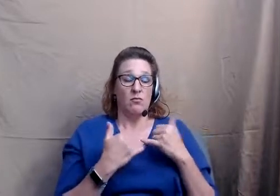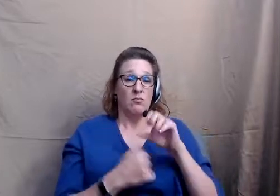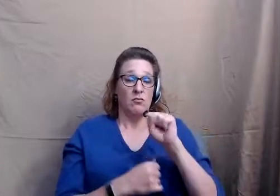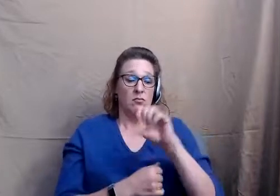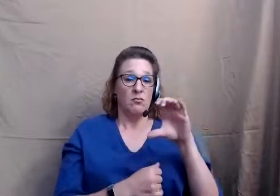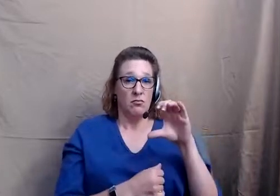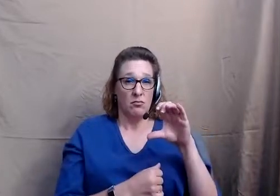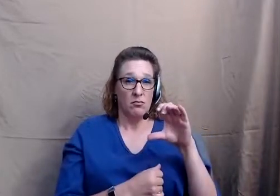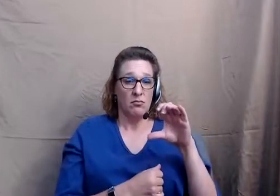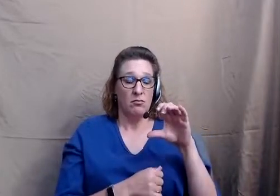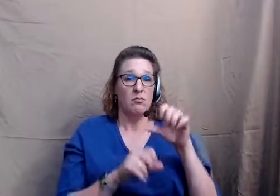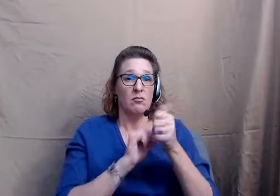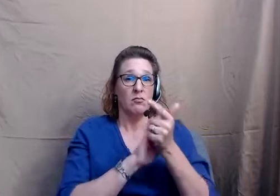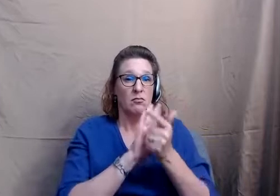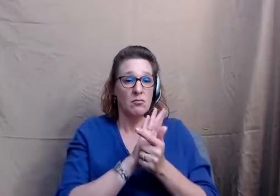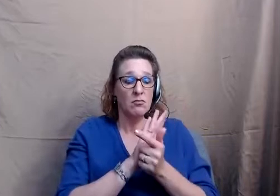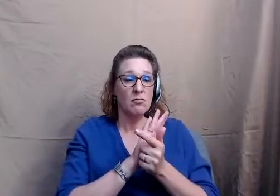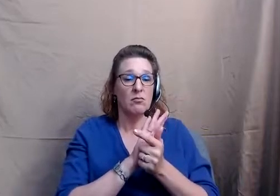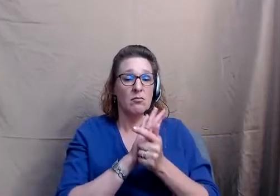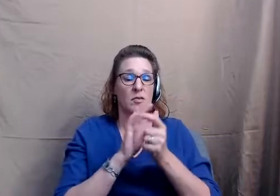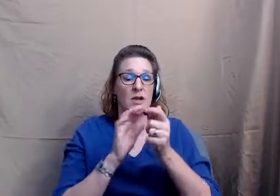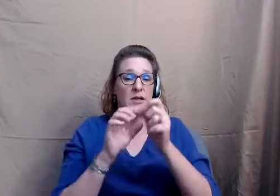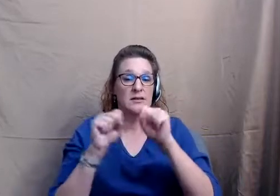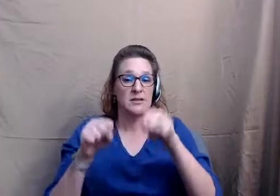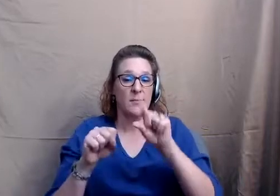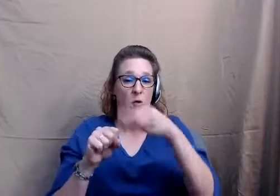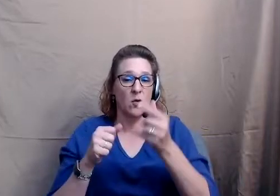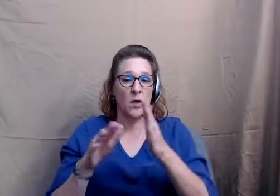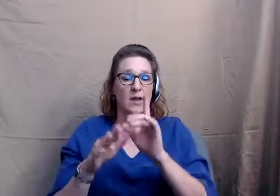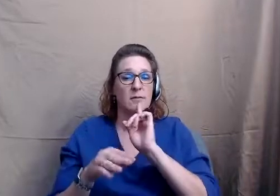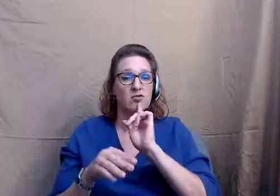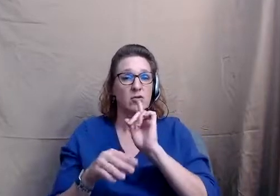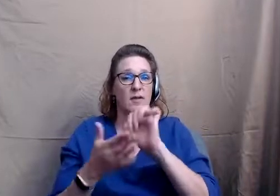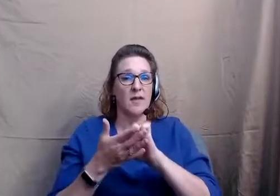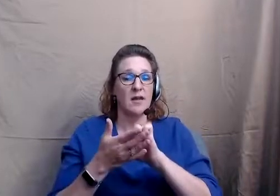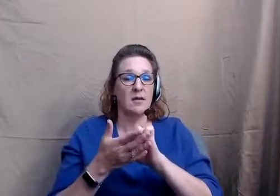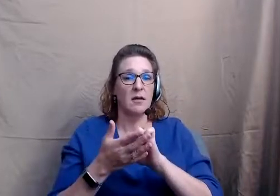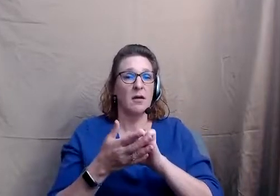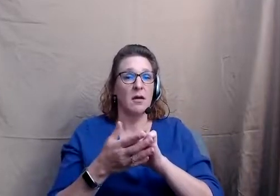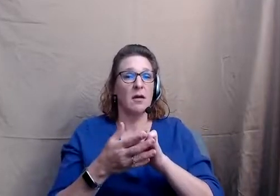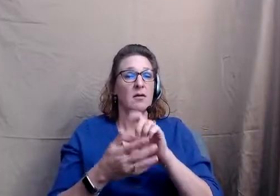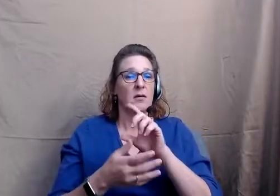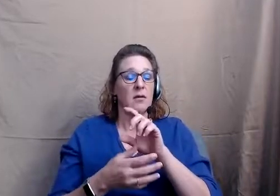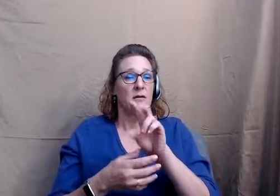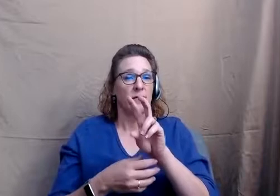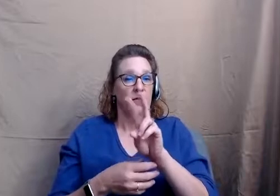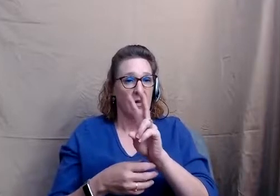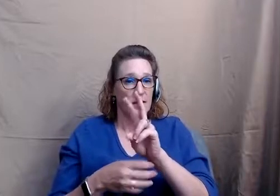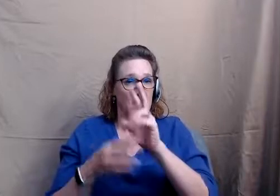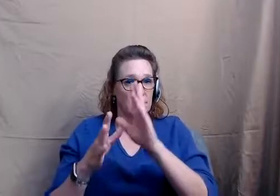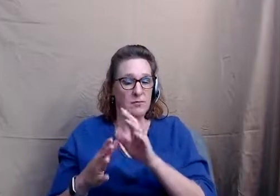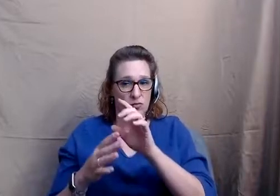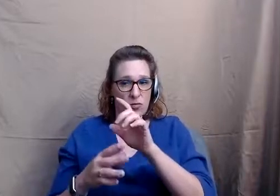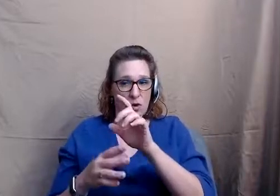Carolina, the criminal justice system is the only avenue to ensure that offenders are enrolled in some type of intervention and treatment. What